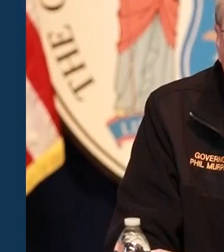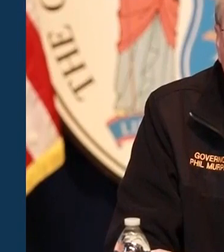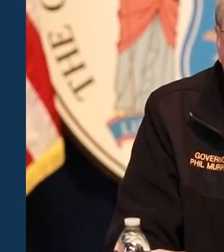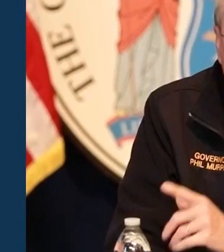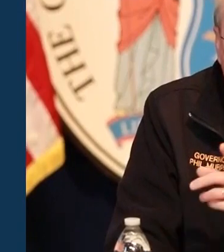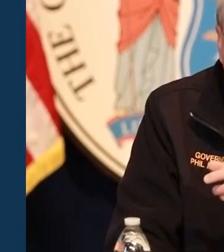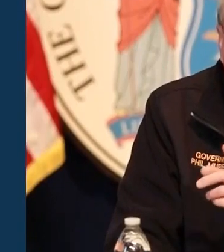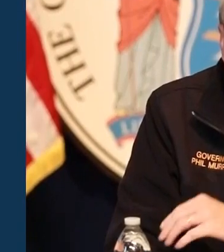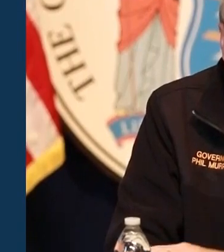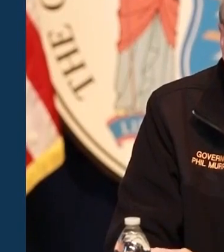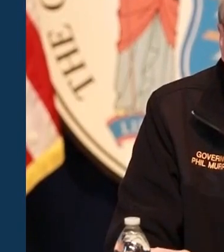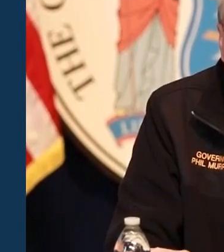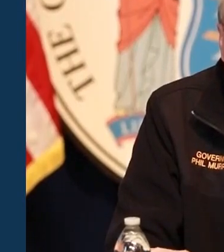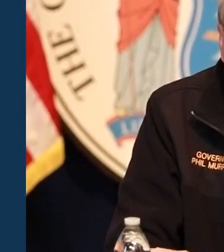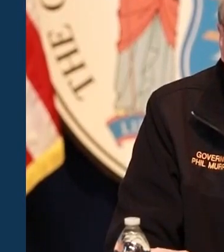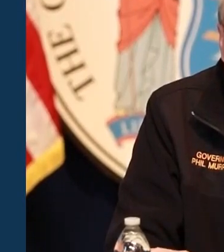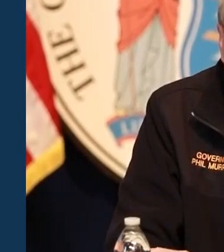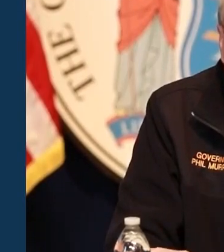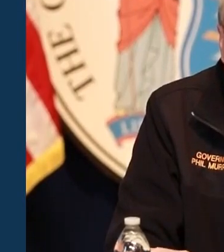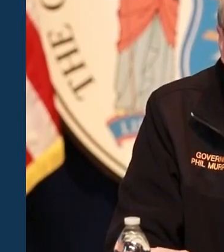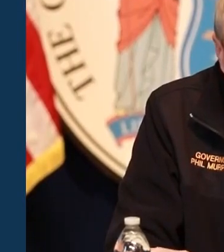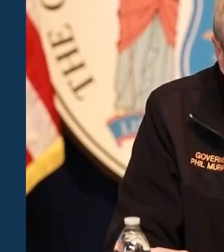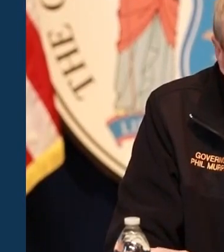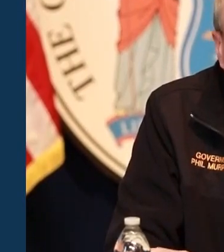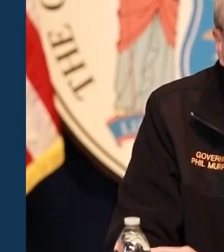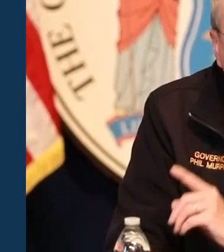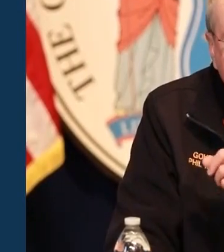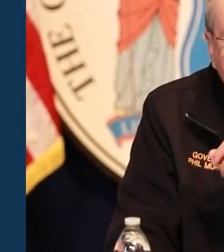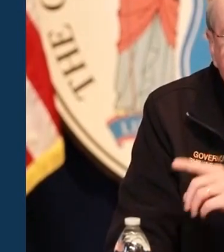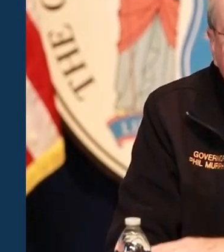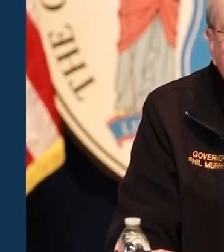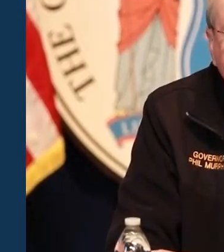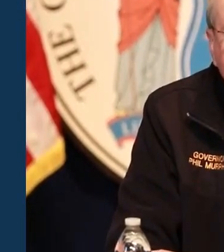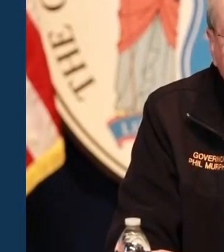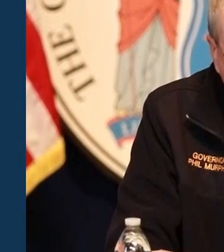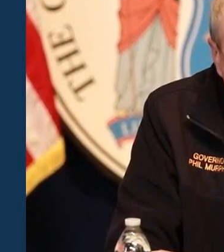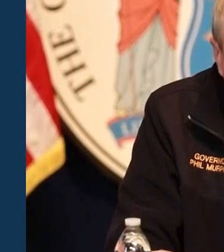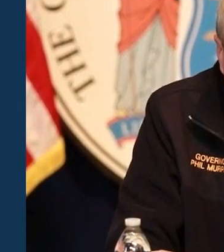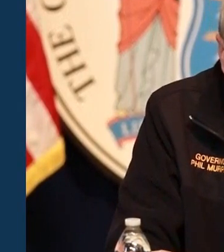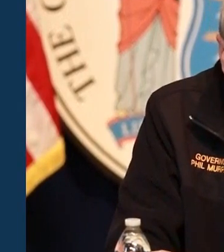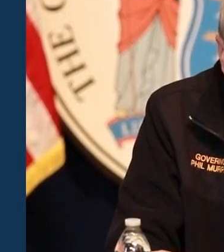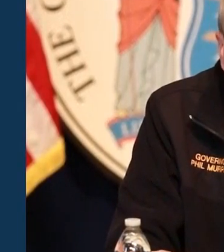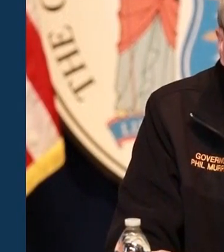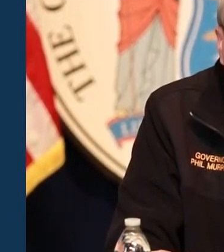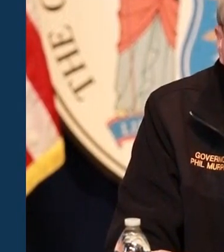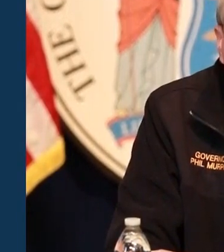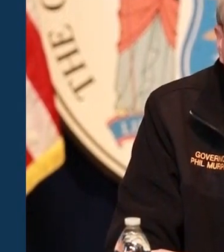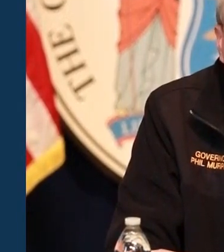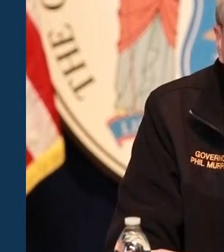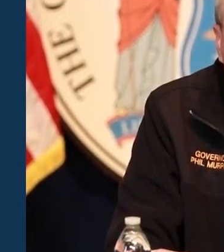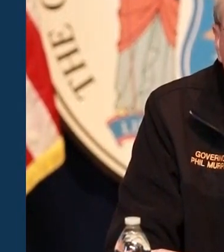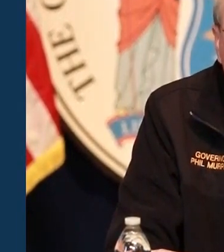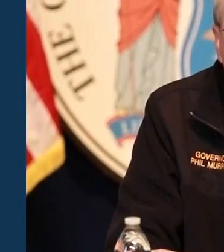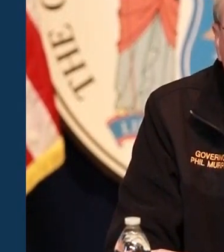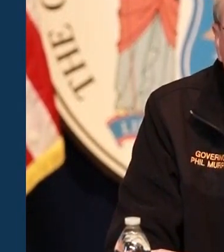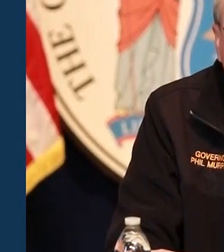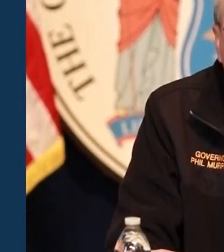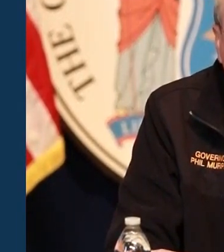his blessed wife, maybe we can have a picture of him tomorrow, if we could, just to make sure everybody puts a name with a face. I also spoke with my